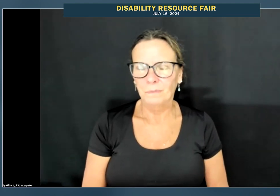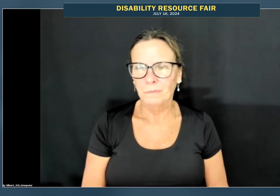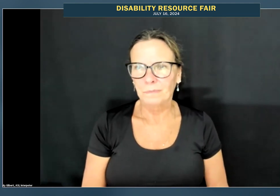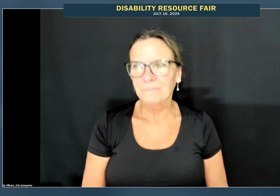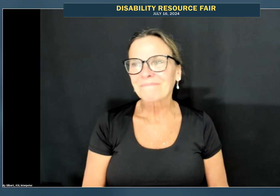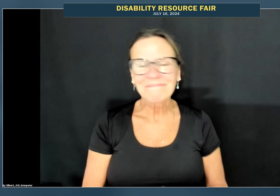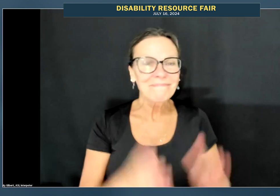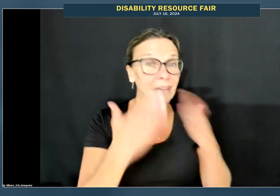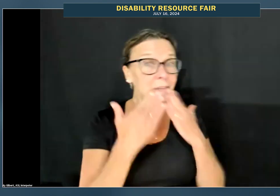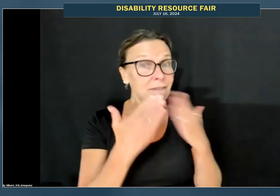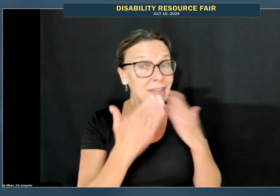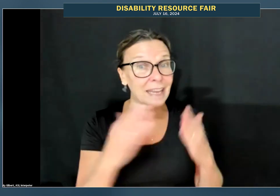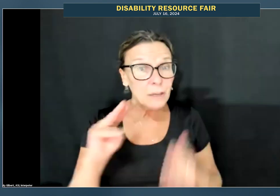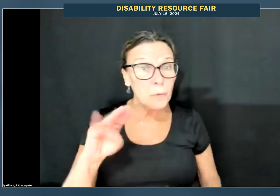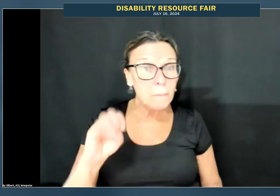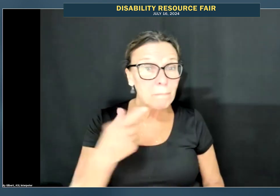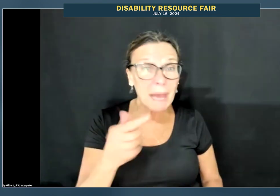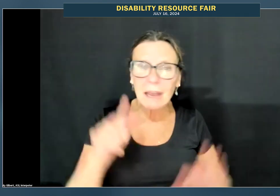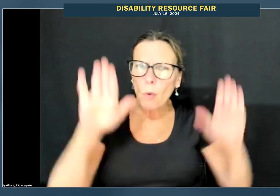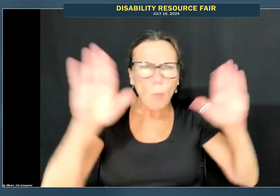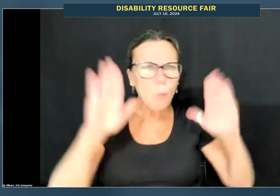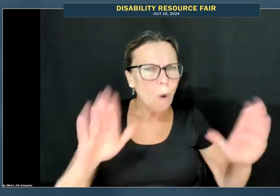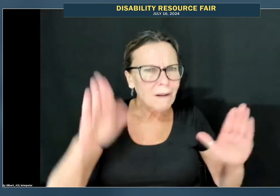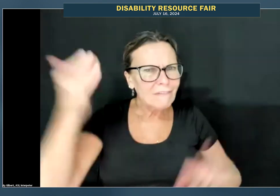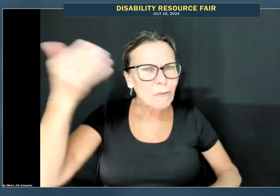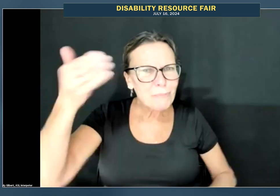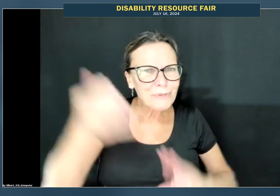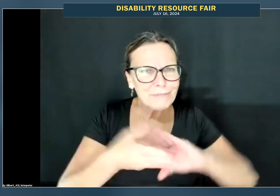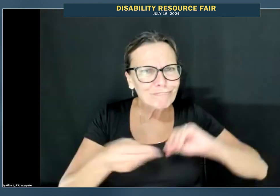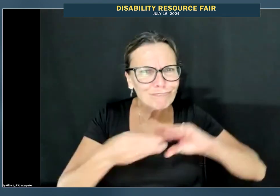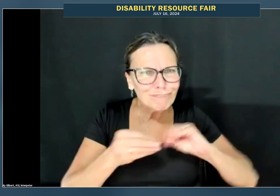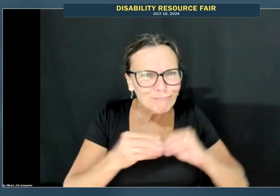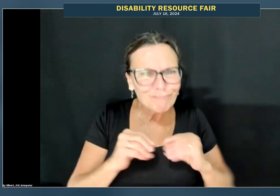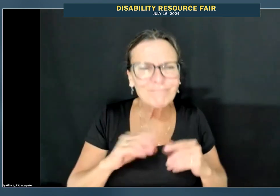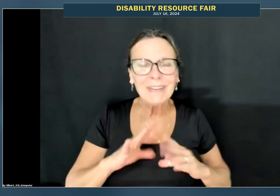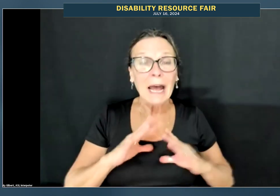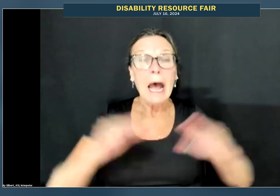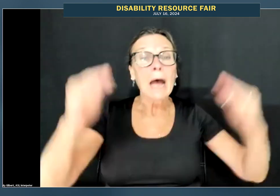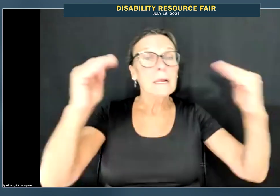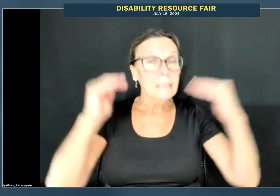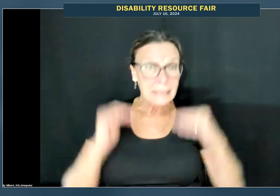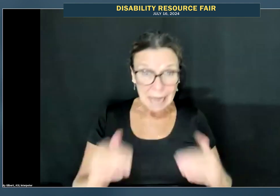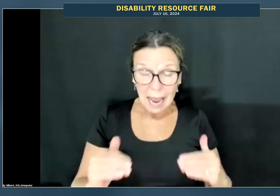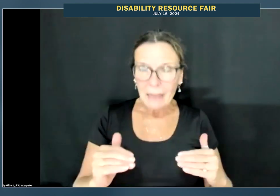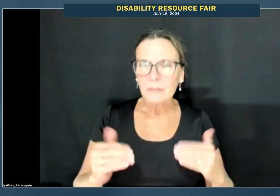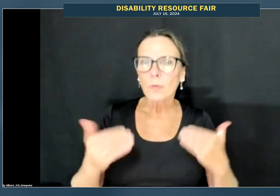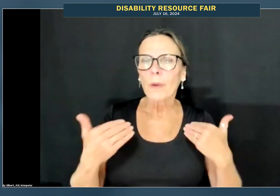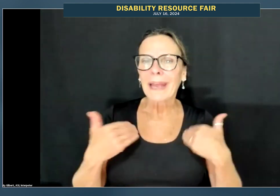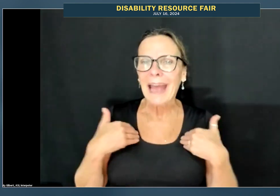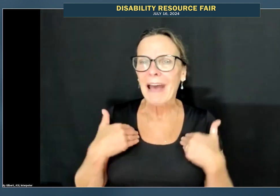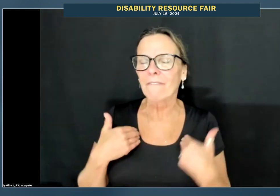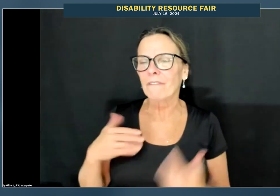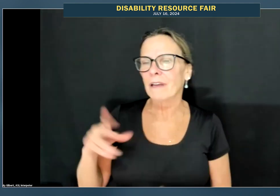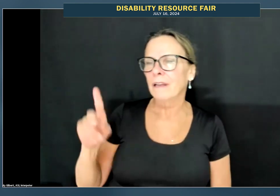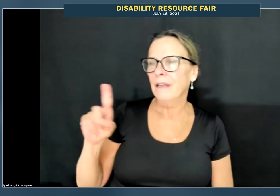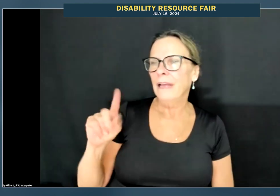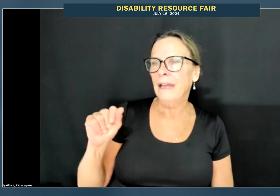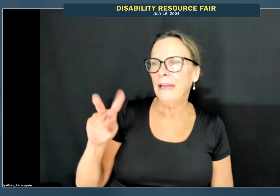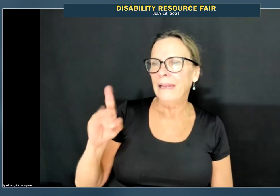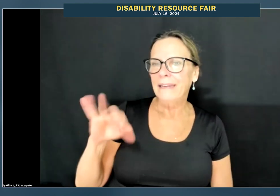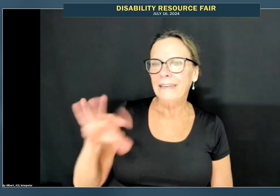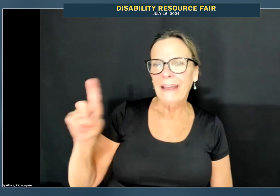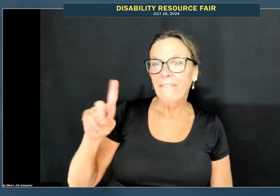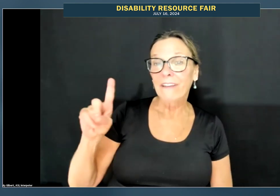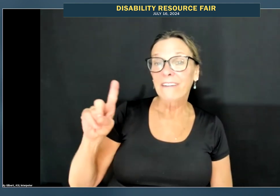Thank you so much, Meg. Wonderful presentation. And coming up next, we have David Fenton,